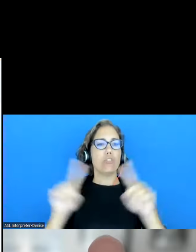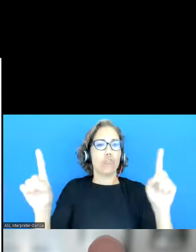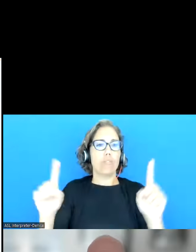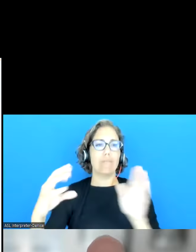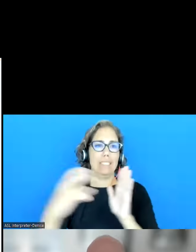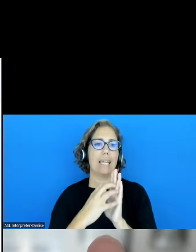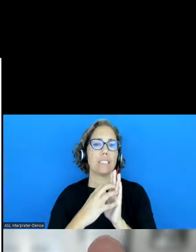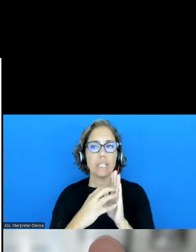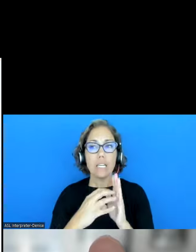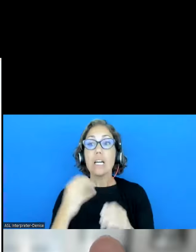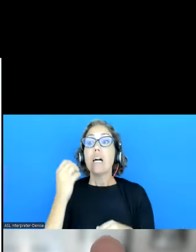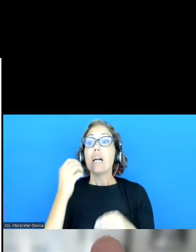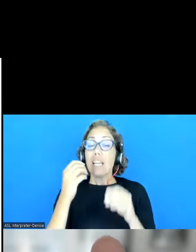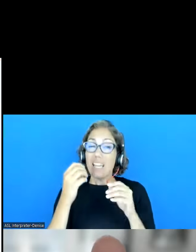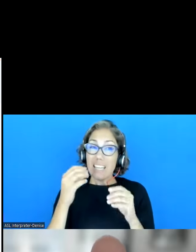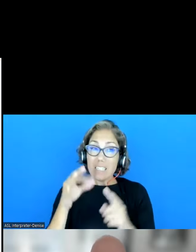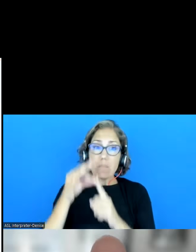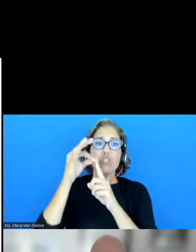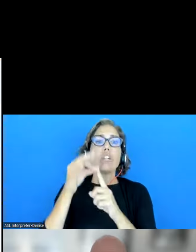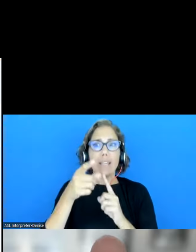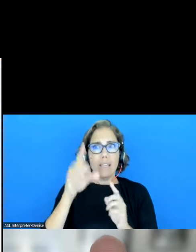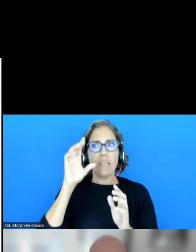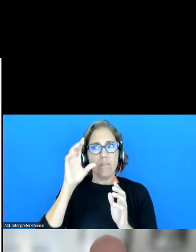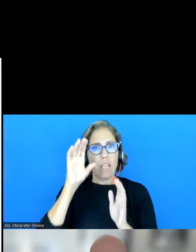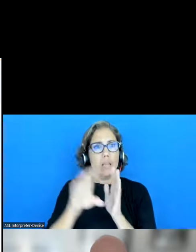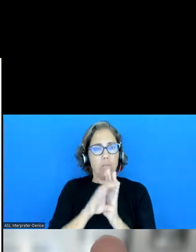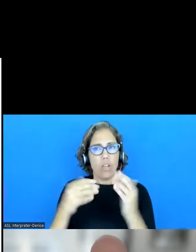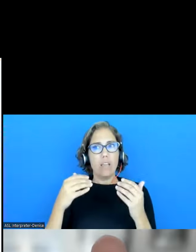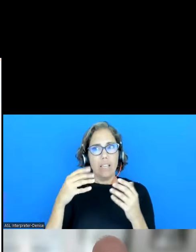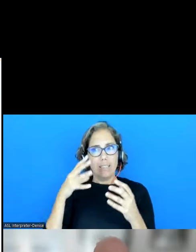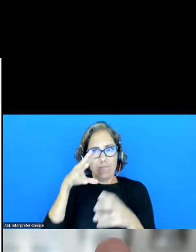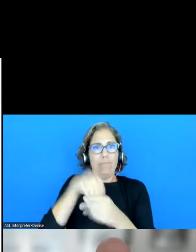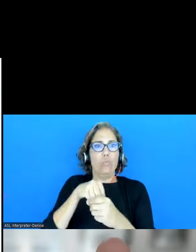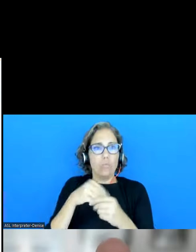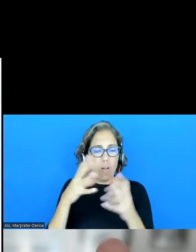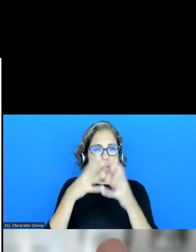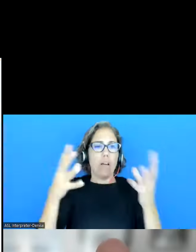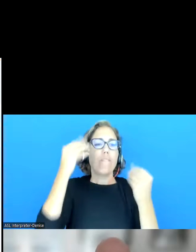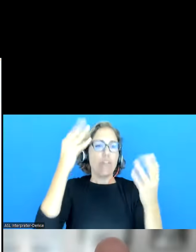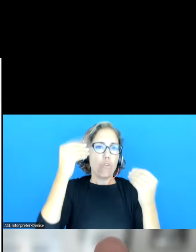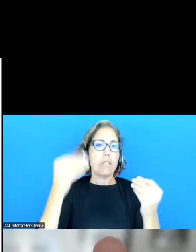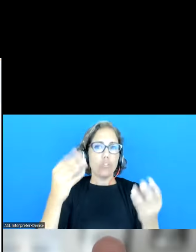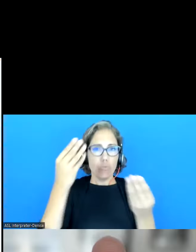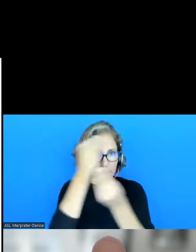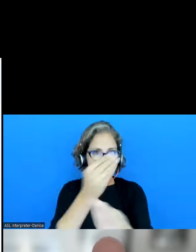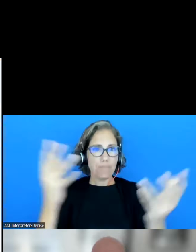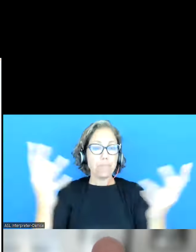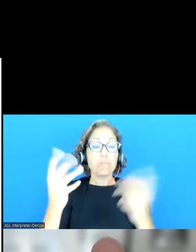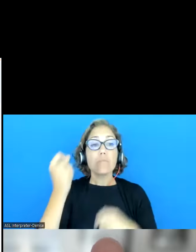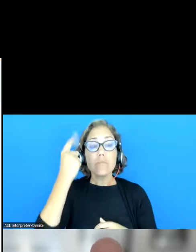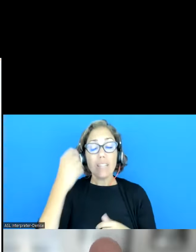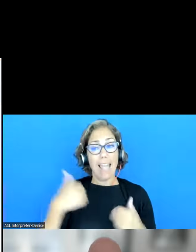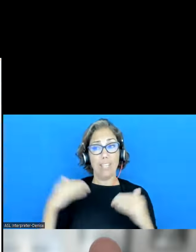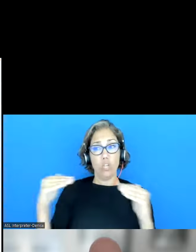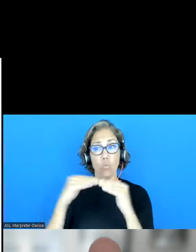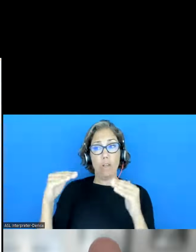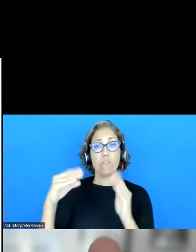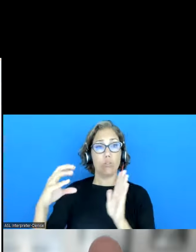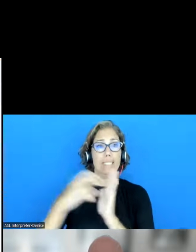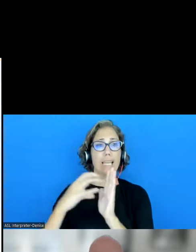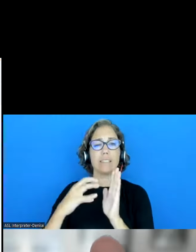when you're using images of text, are filled with the information you want conveyed. If you've got that equivalent text in place, and again, it doesn't have